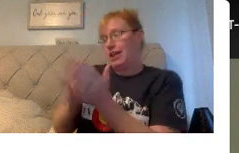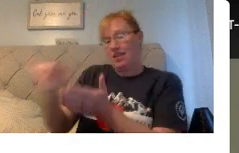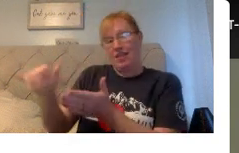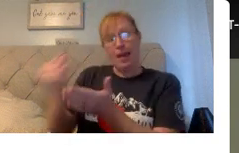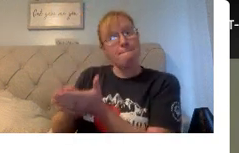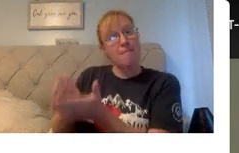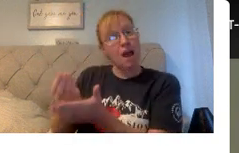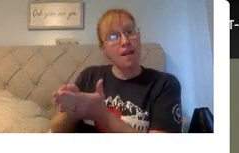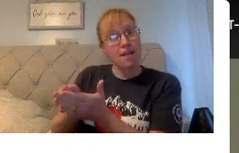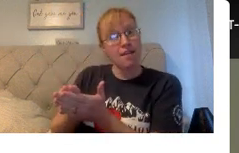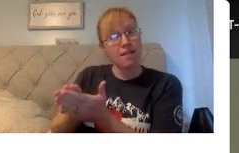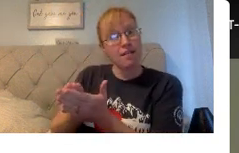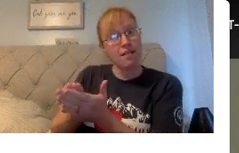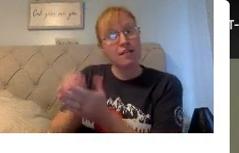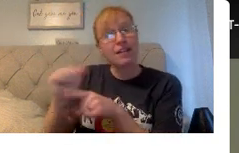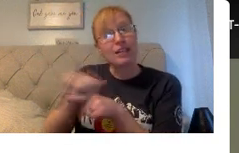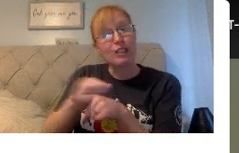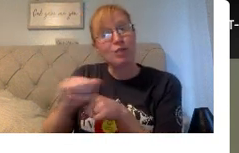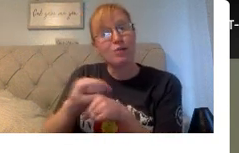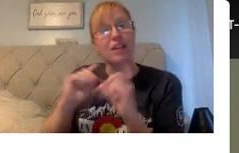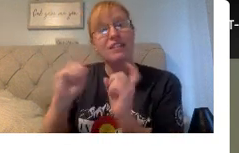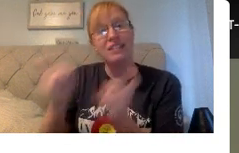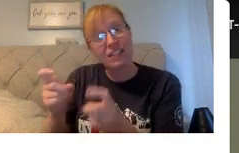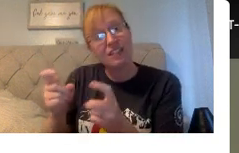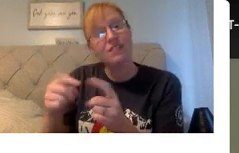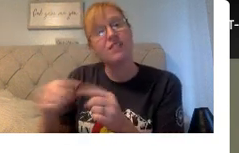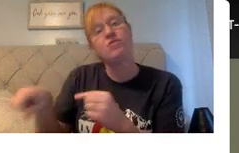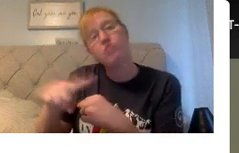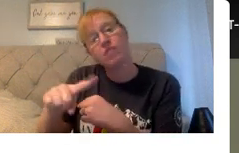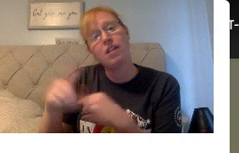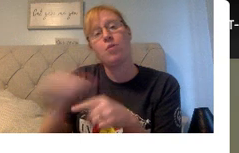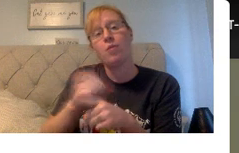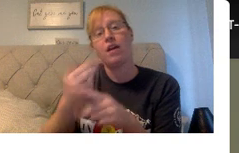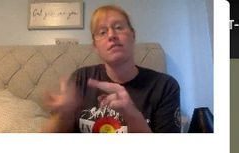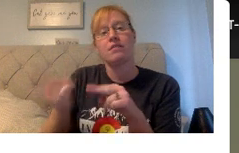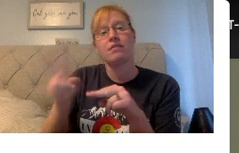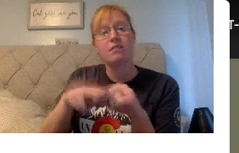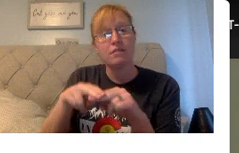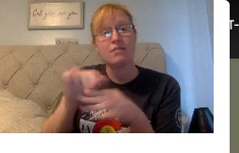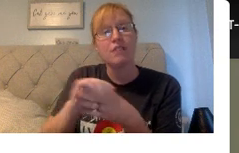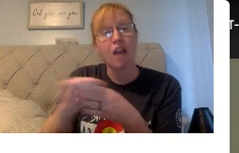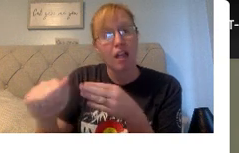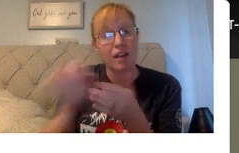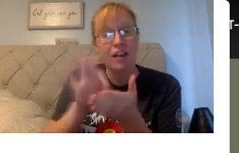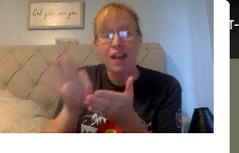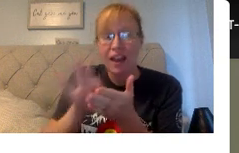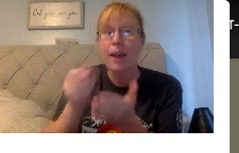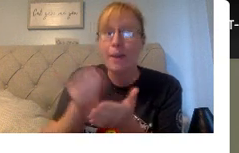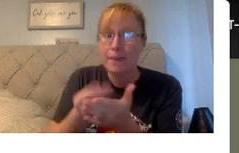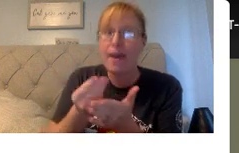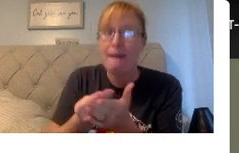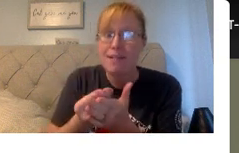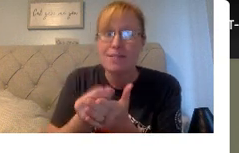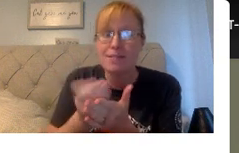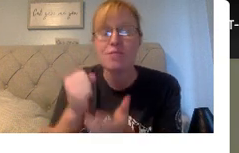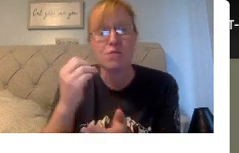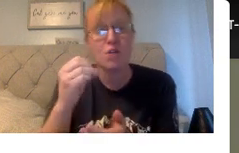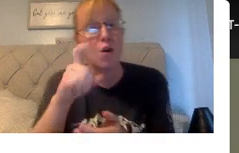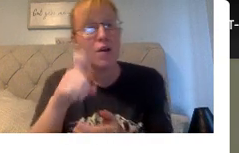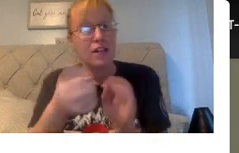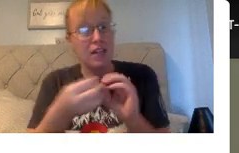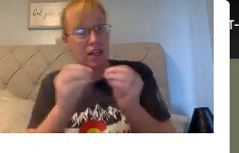money to practice giving it to them and practice your next dollar up and counting your money, okay? So you need